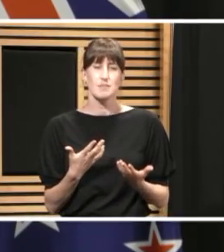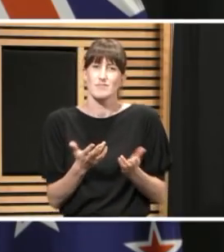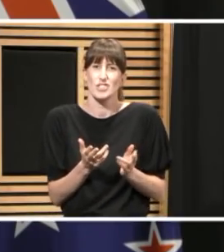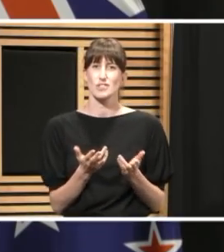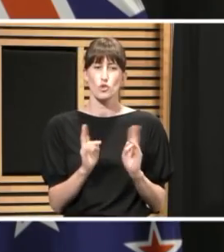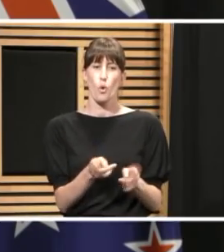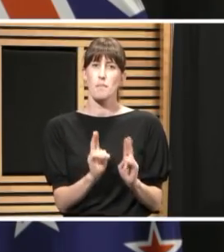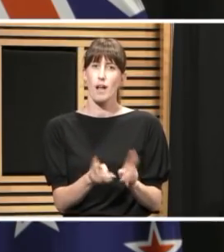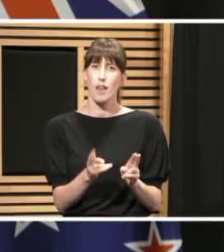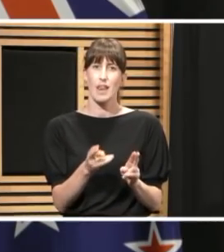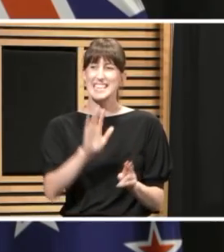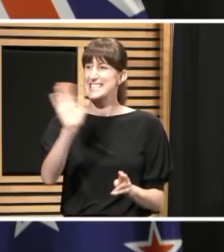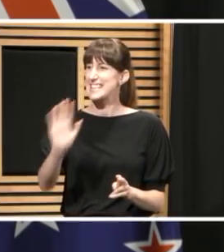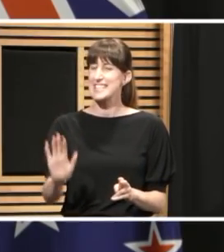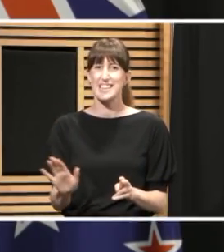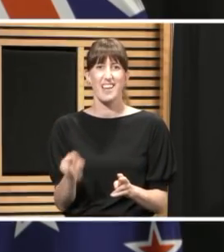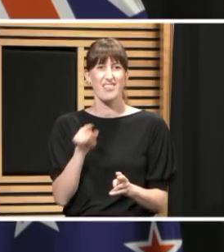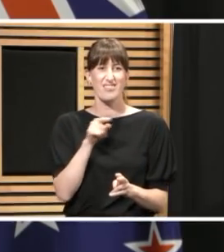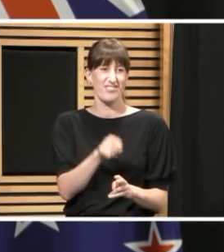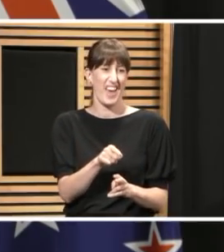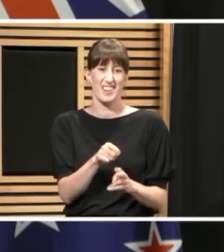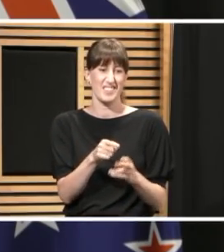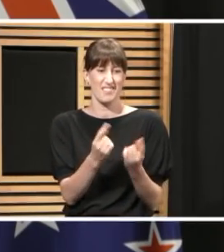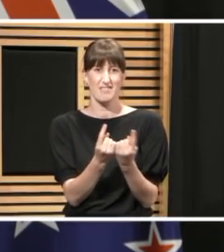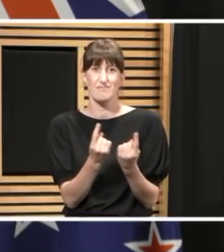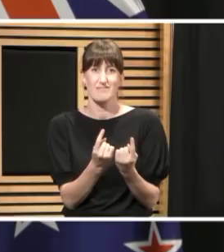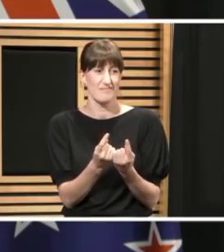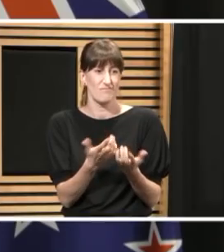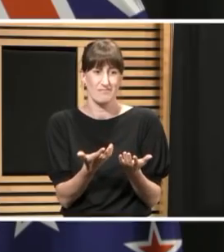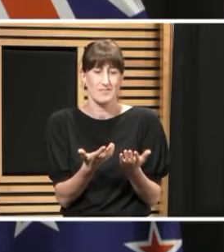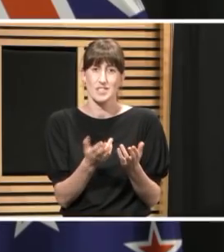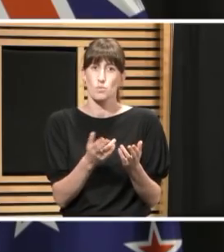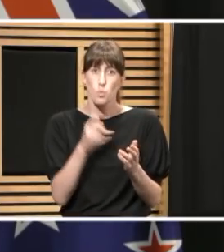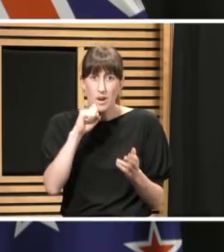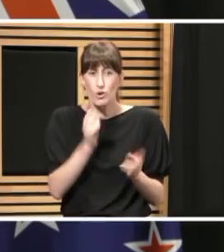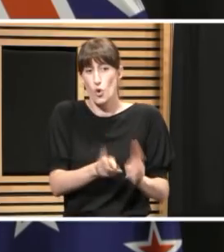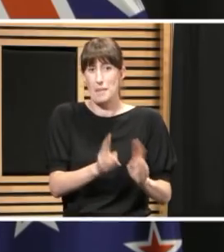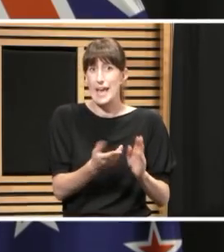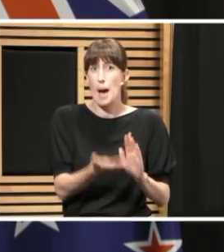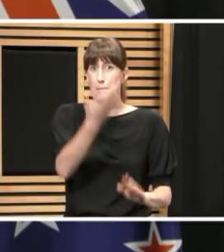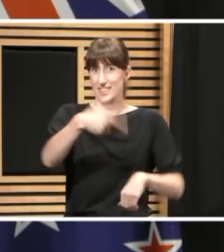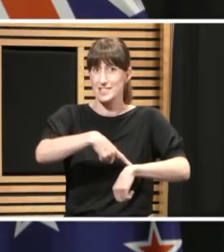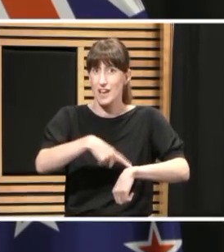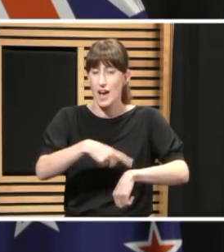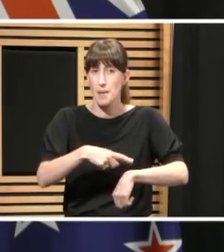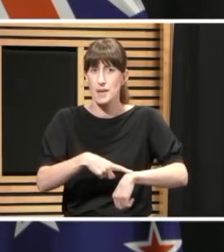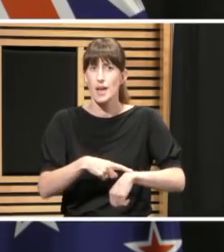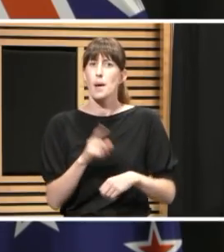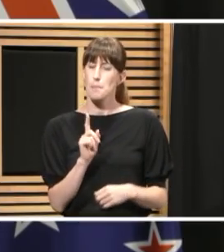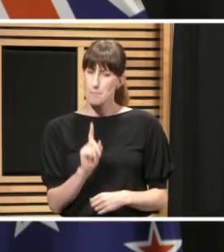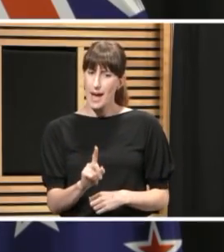food retail sector and increased demand, it is more important than ever that prices are fair and